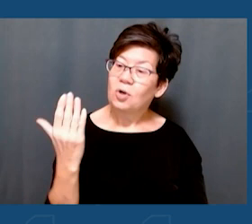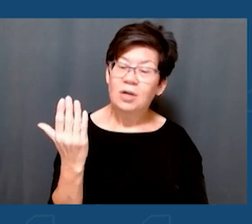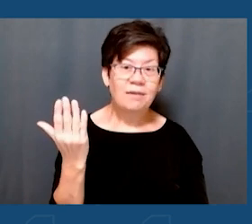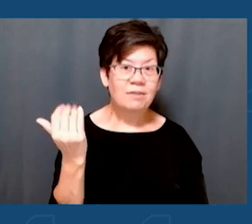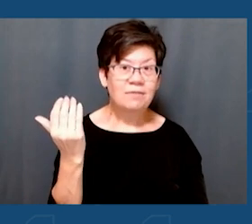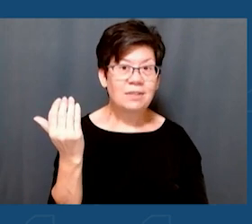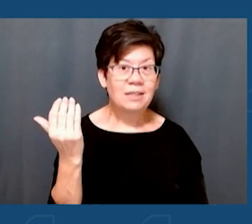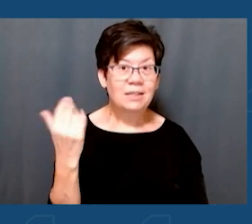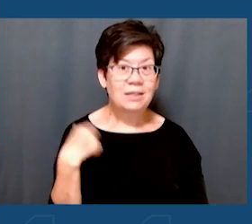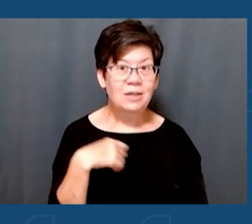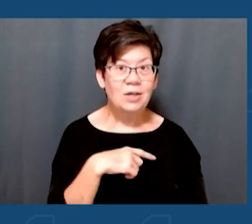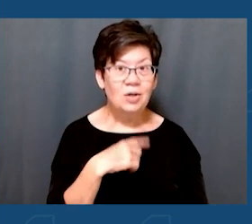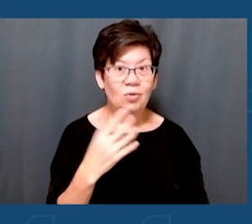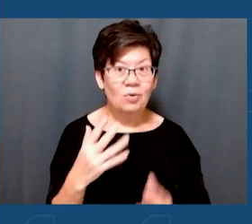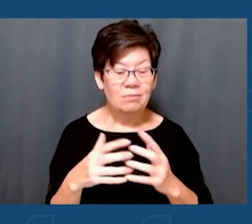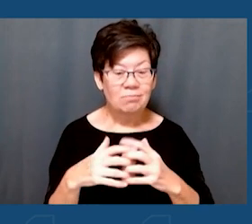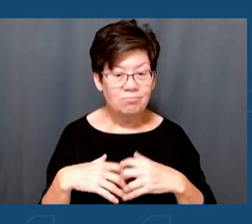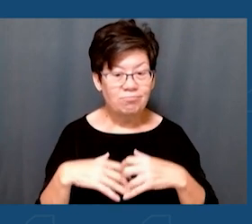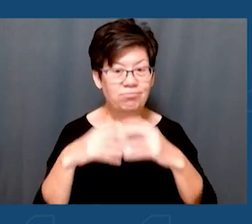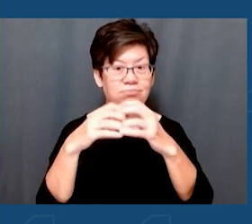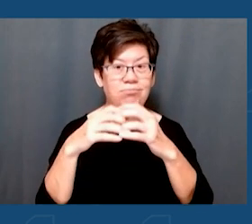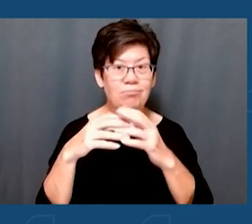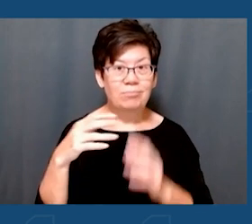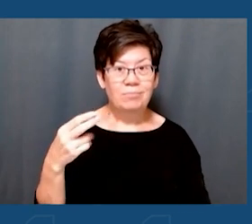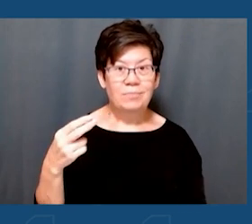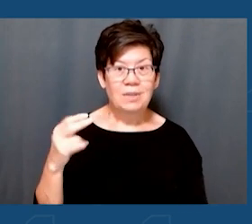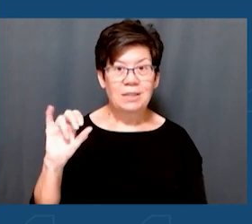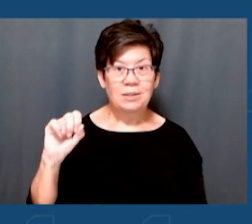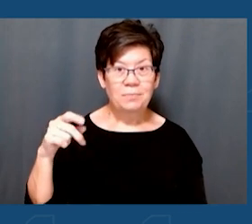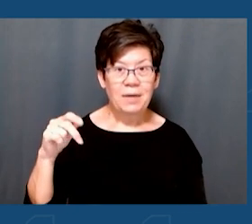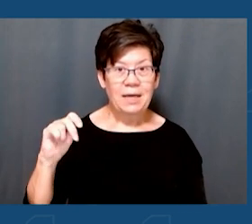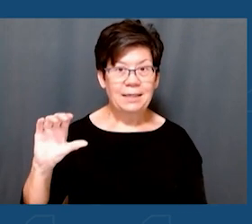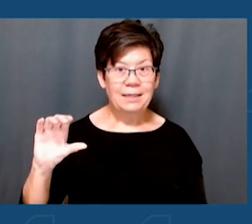launch Hispanic Heritage Month.